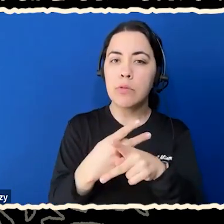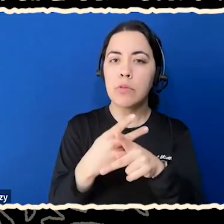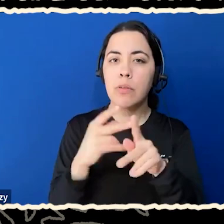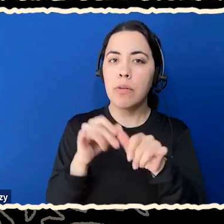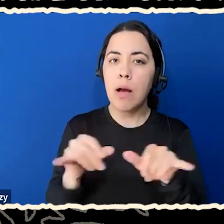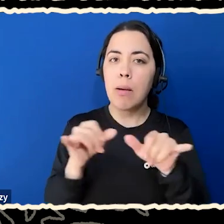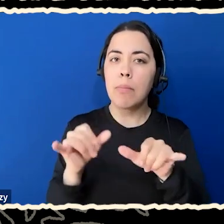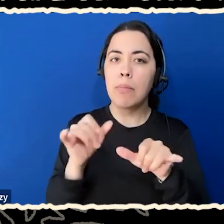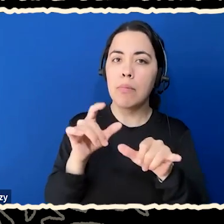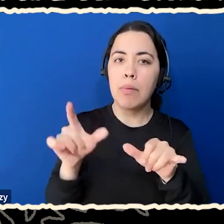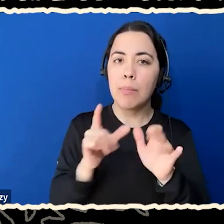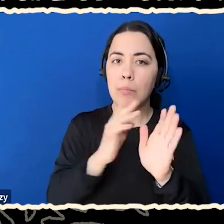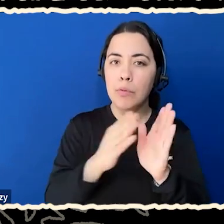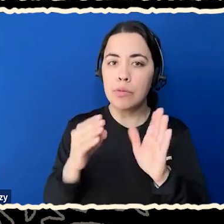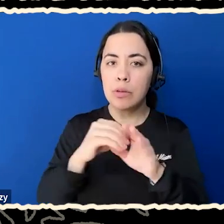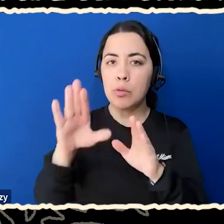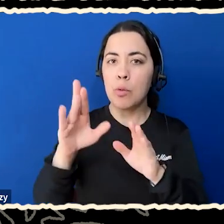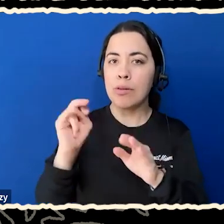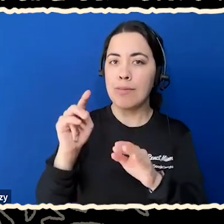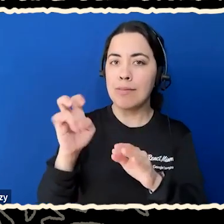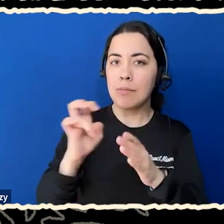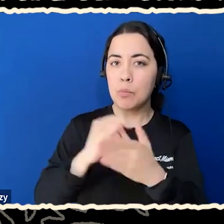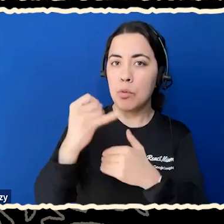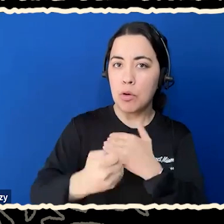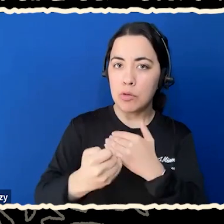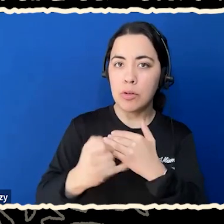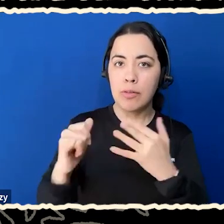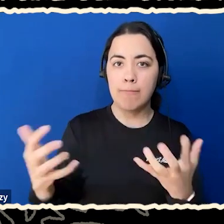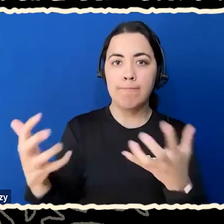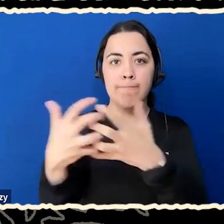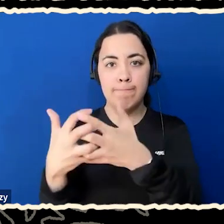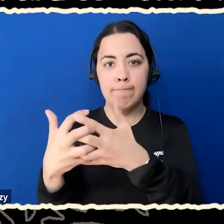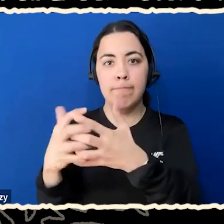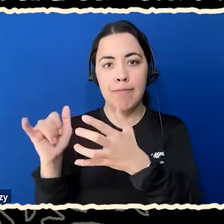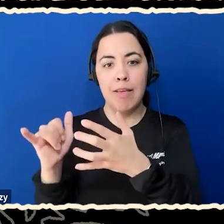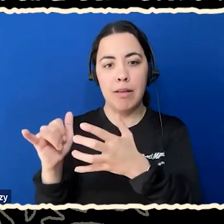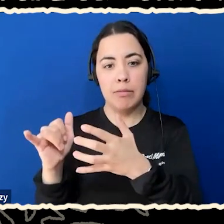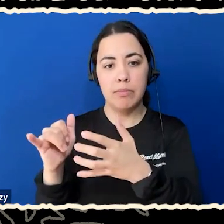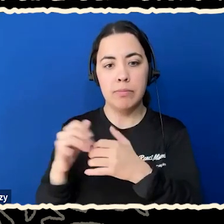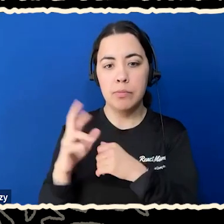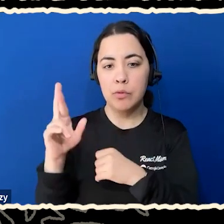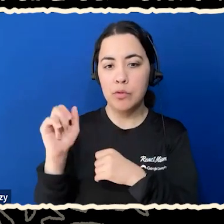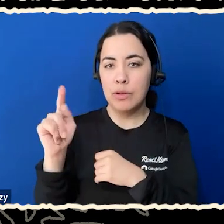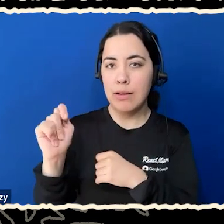in your native project that consumes the React Native app artifact.